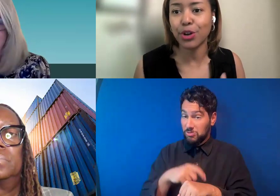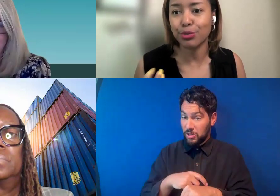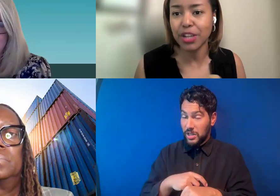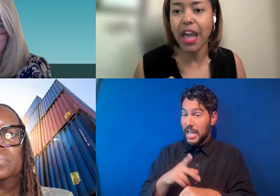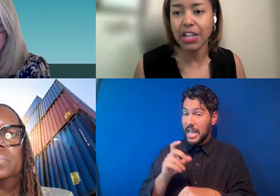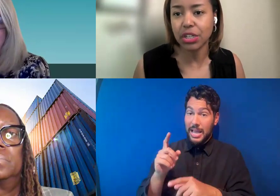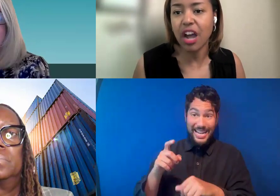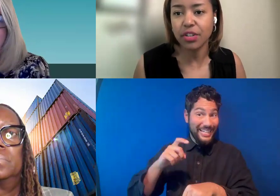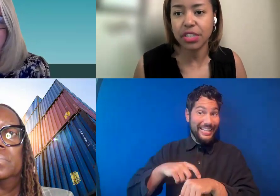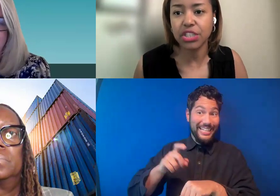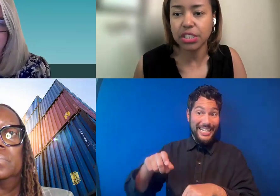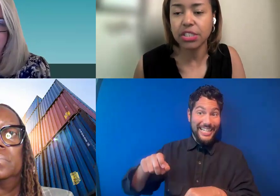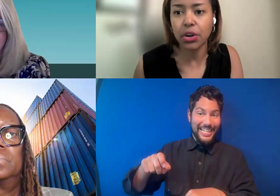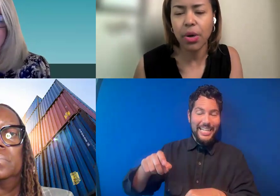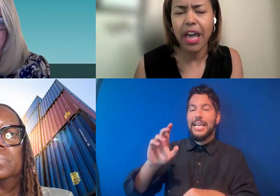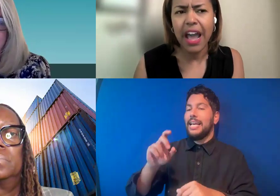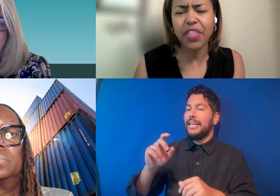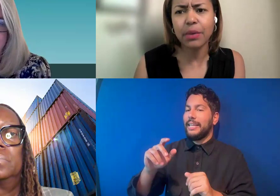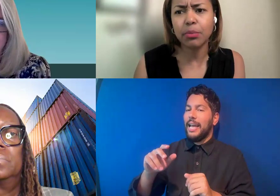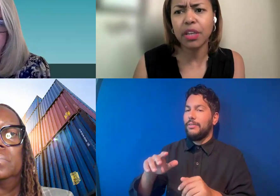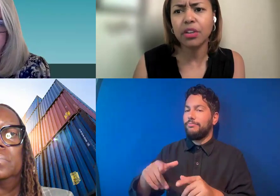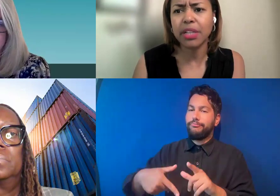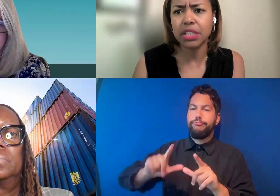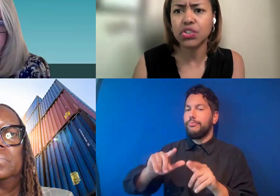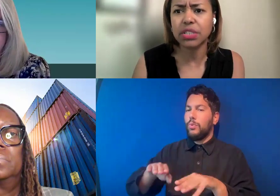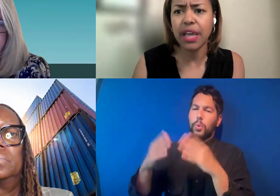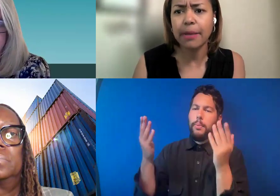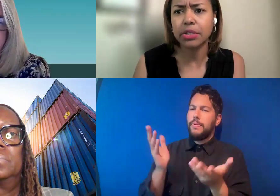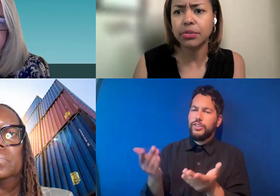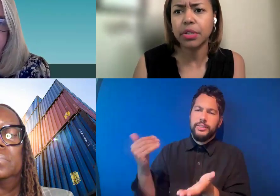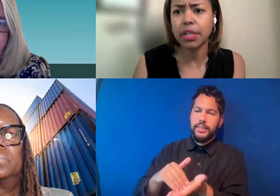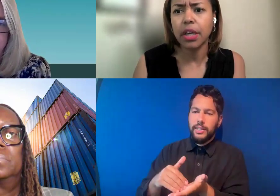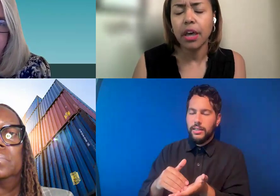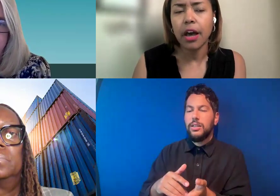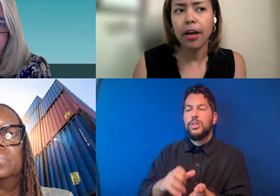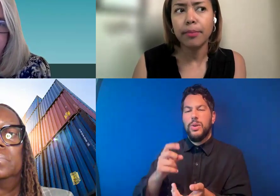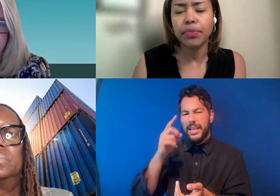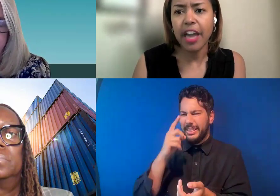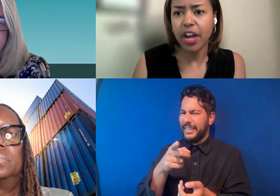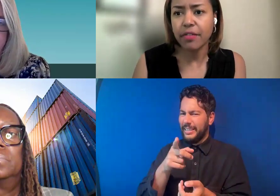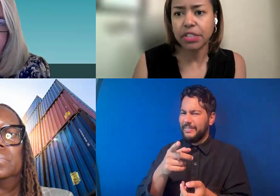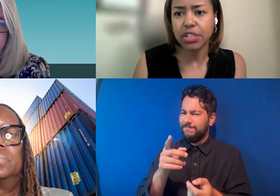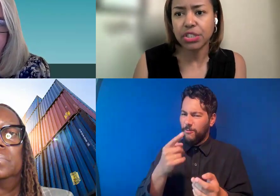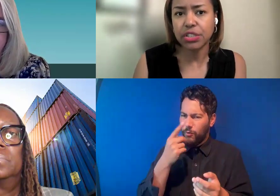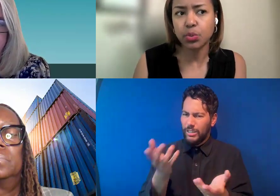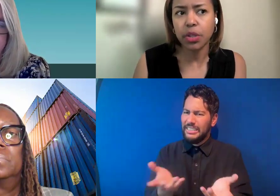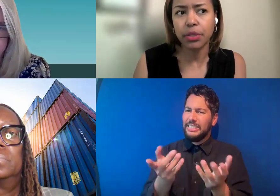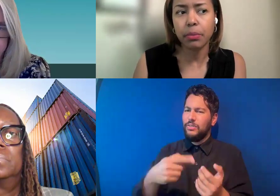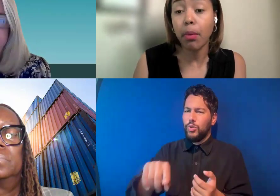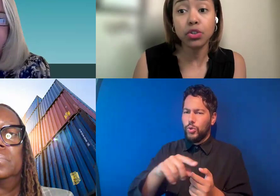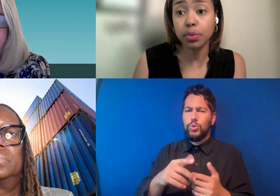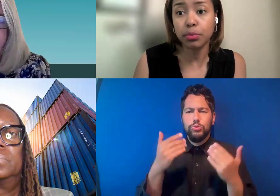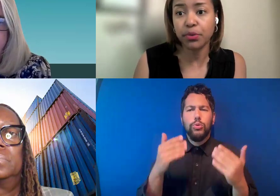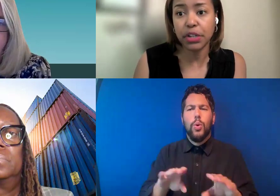can kind of, rehash a conversation. So I think it would be in your best interest to absolutely have